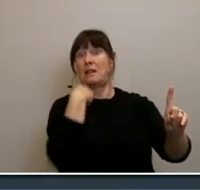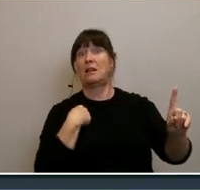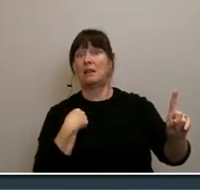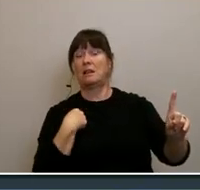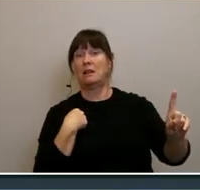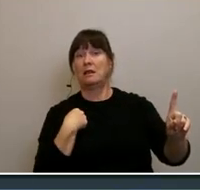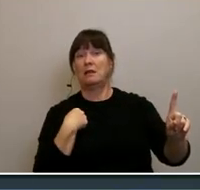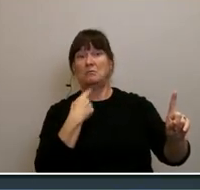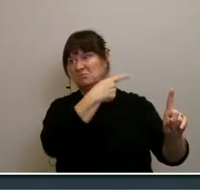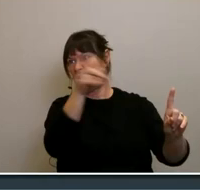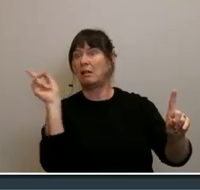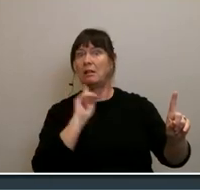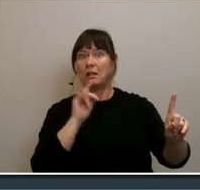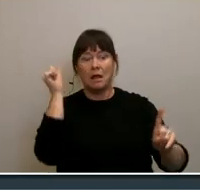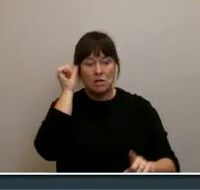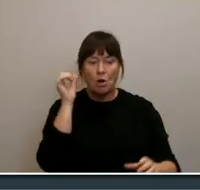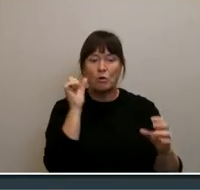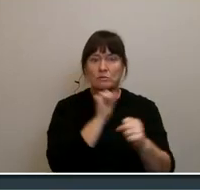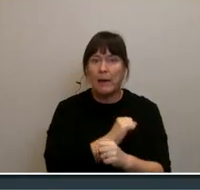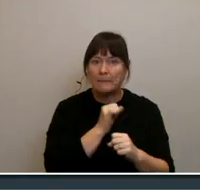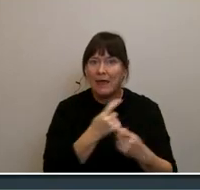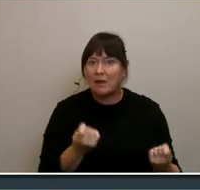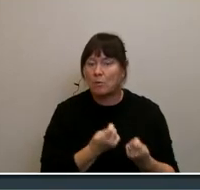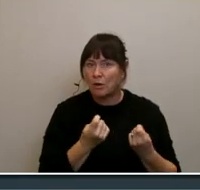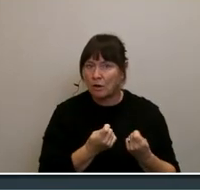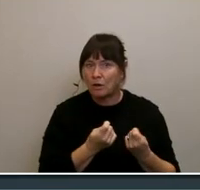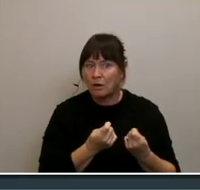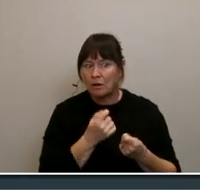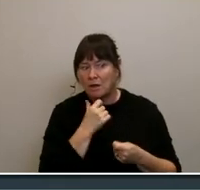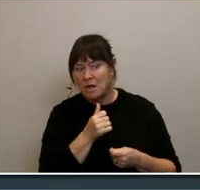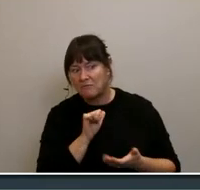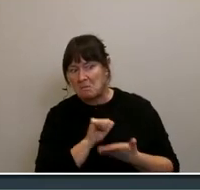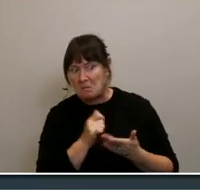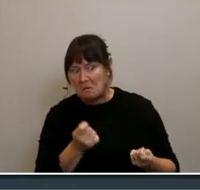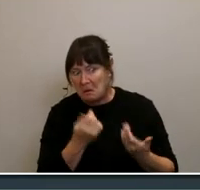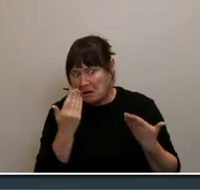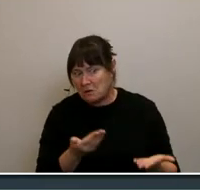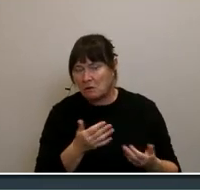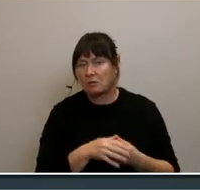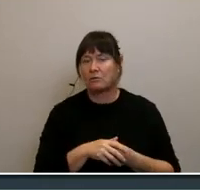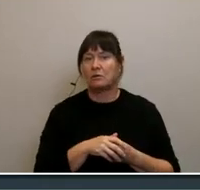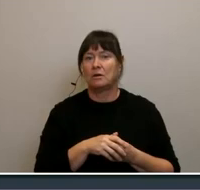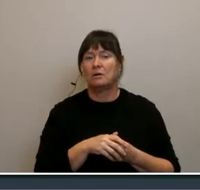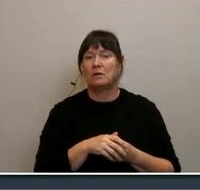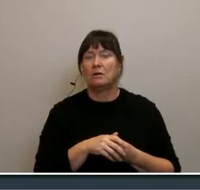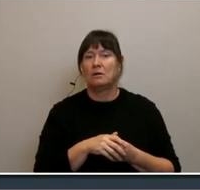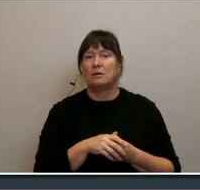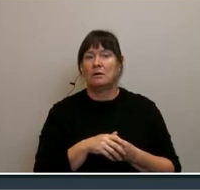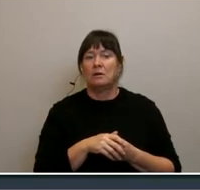about those particular pumps, how they work, and whether they work properly or not, I'm not too sure. But